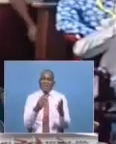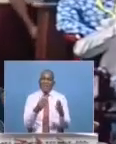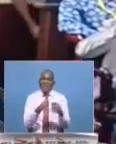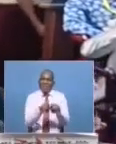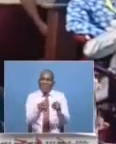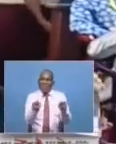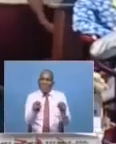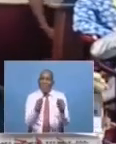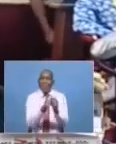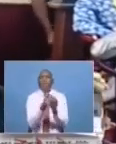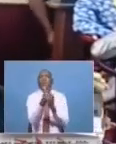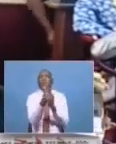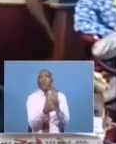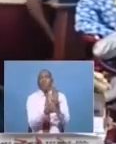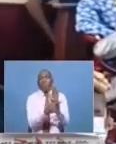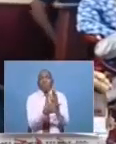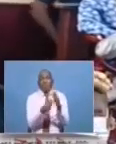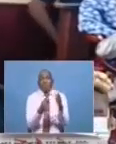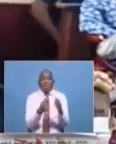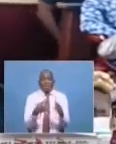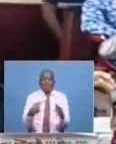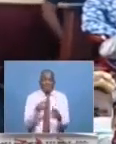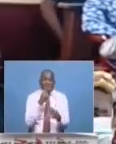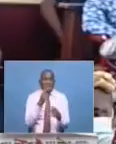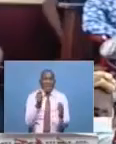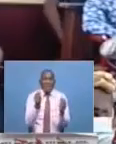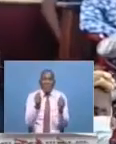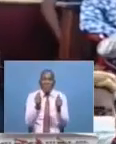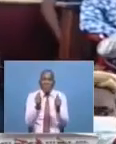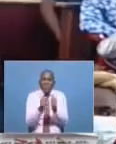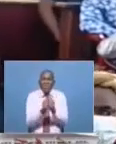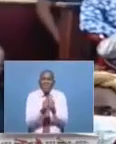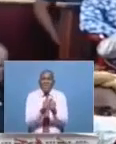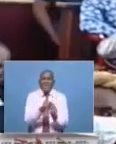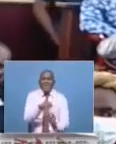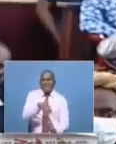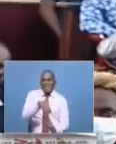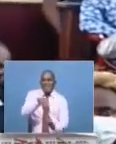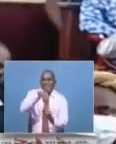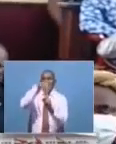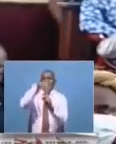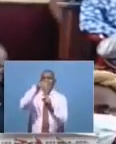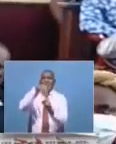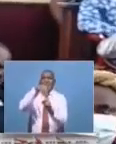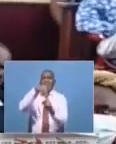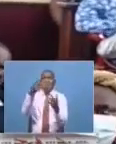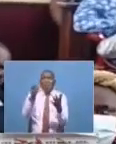with. Our submission was in respect of a particular